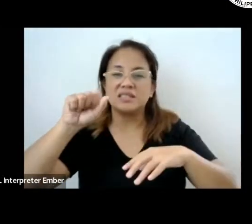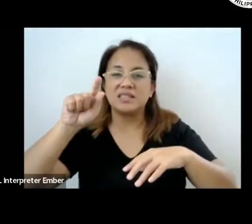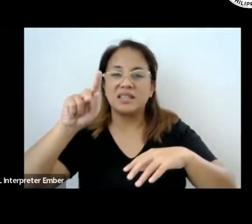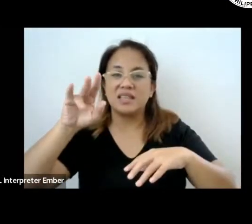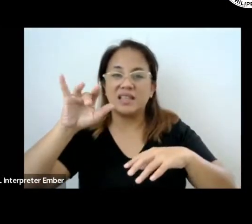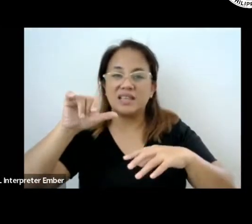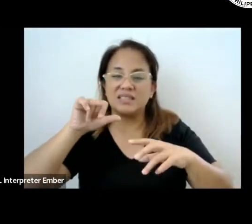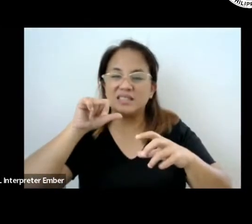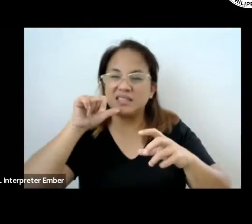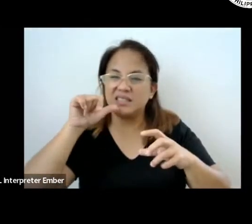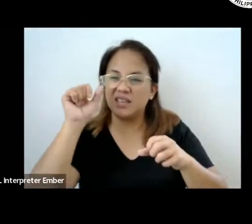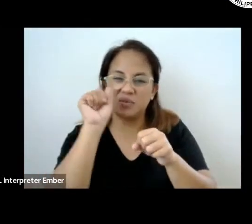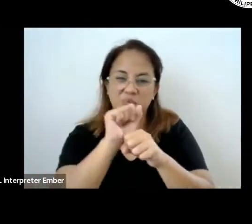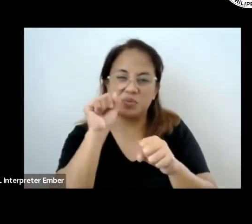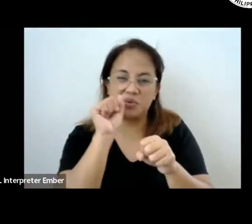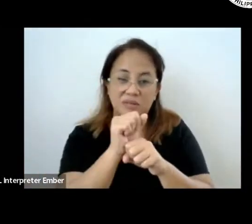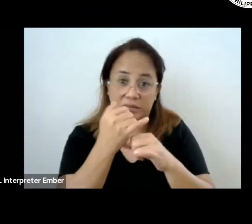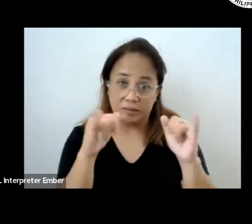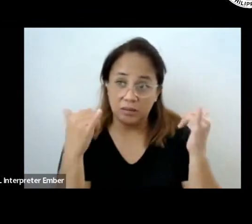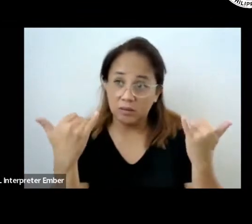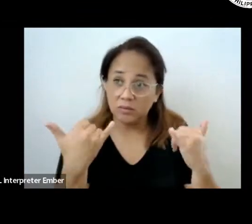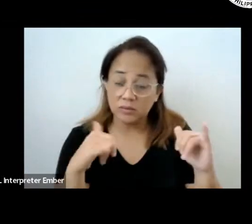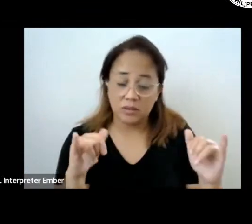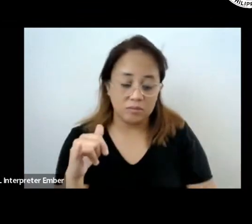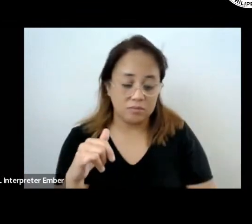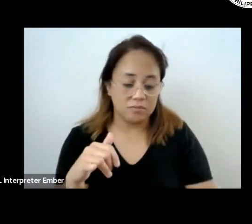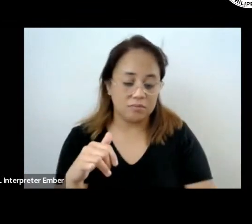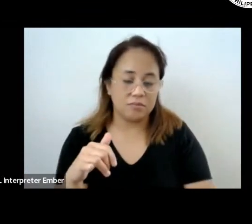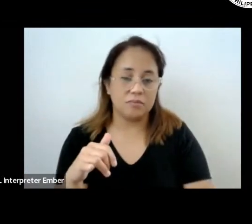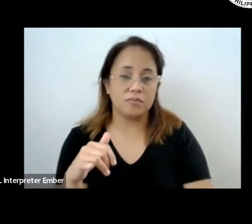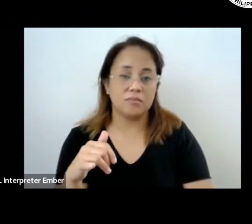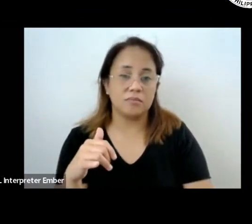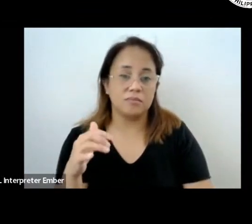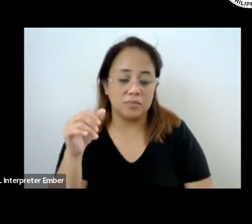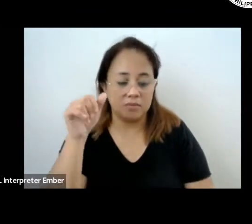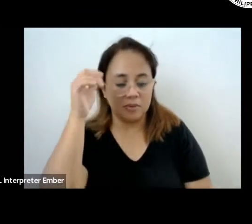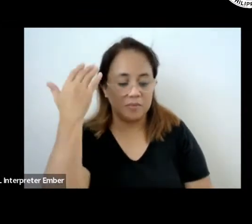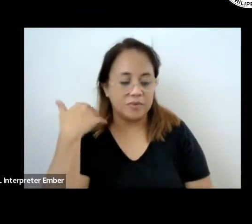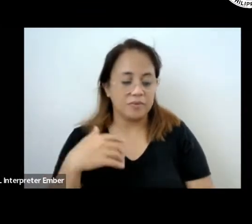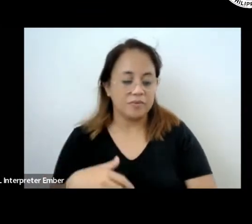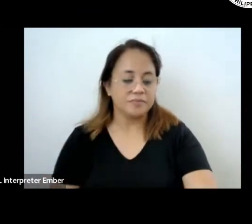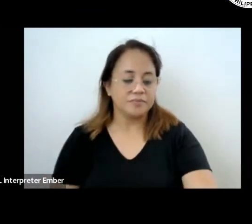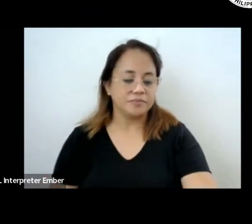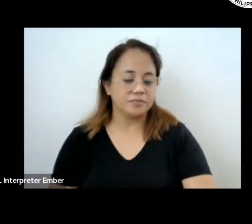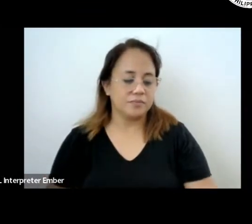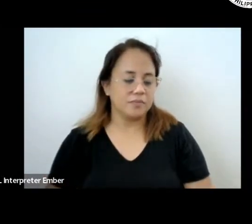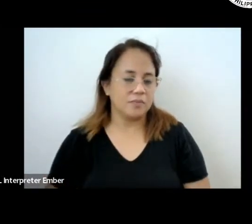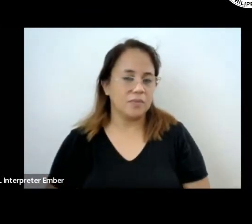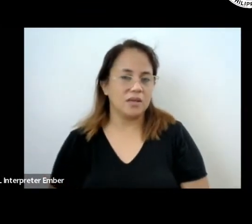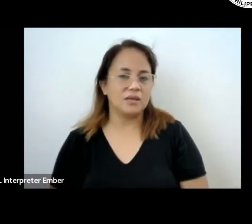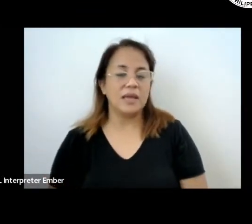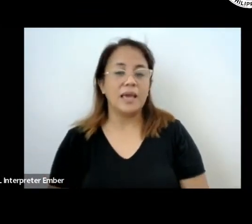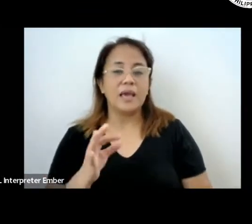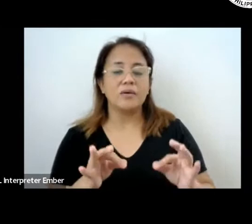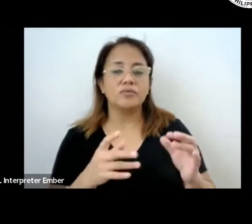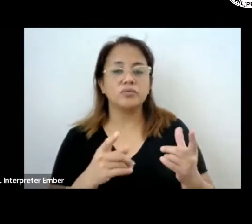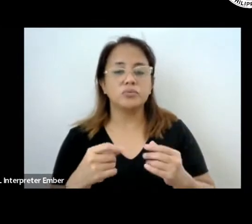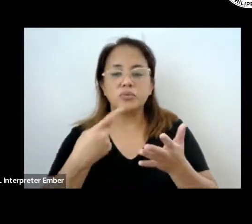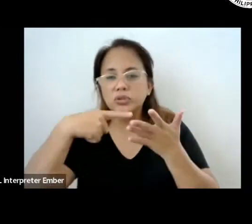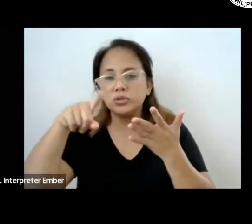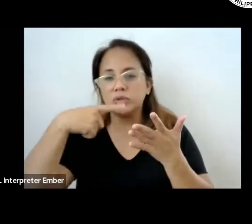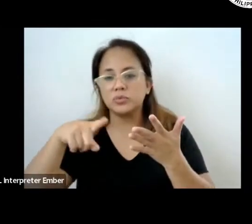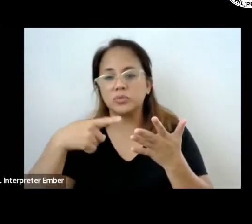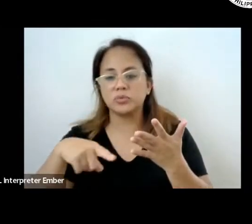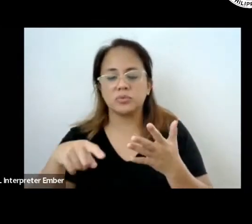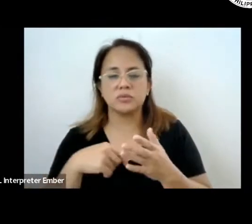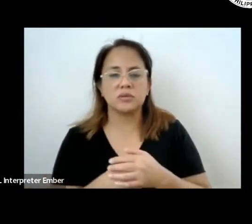that still applies up to now. Pero yun ang sagot dati, you remember. Chair, yes. Go? Yeah. If they will do the inventory of